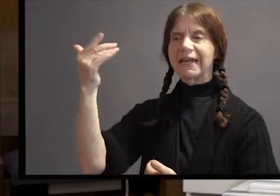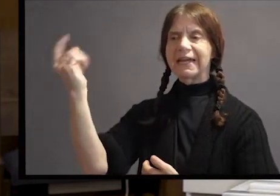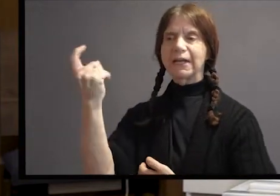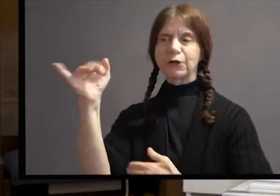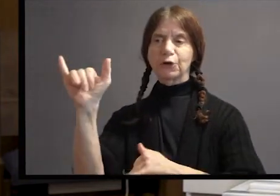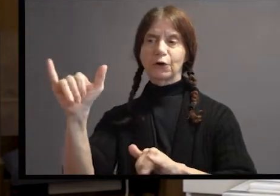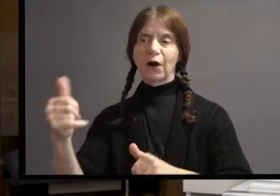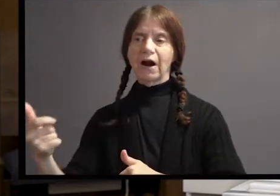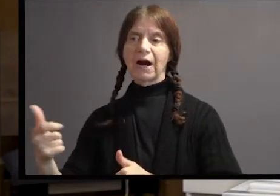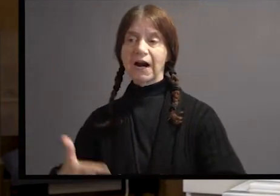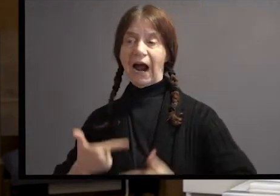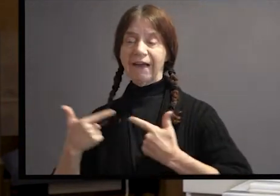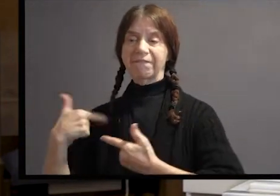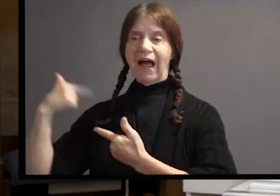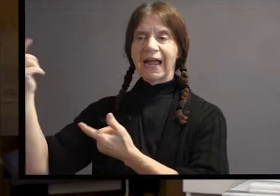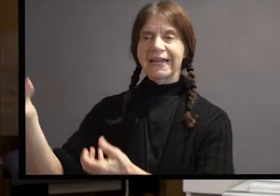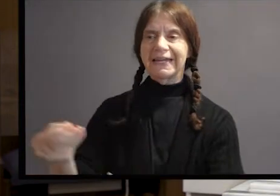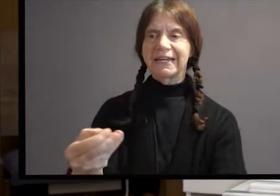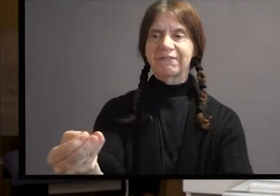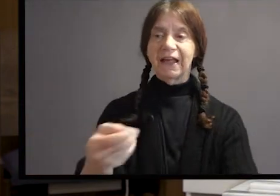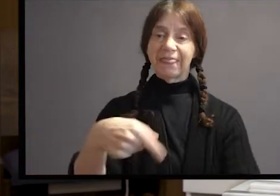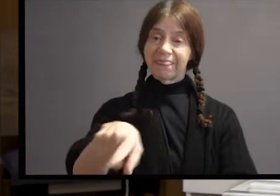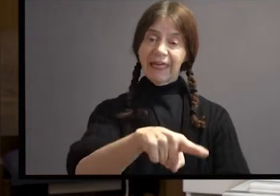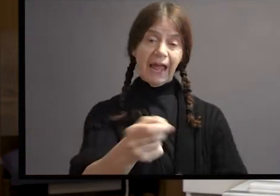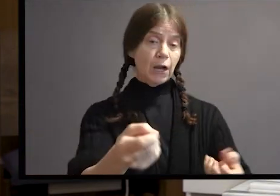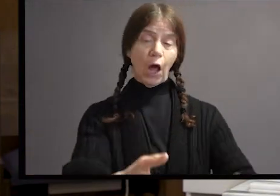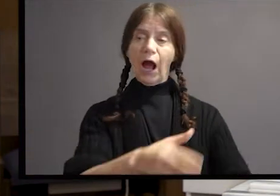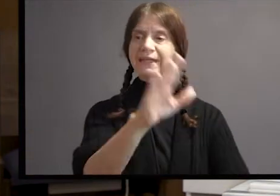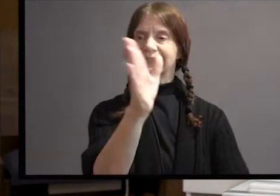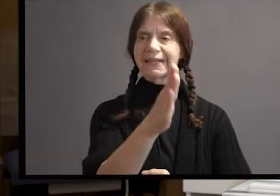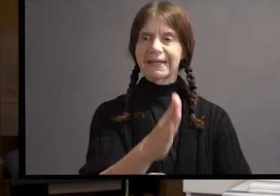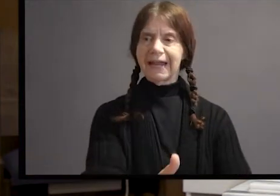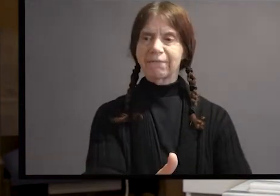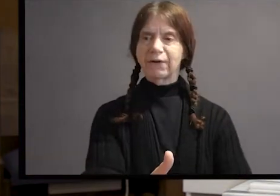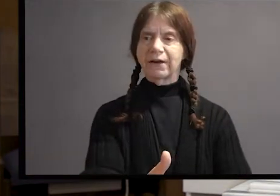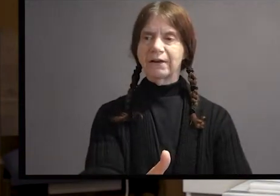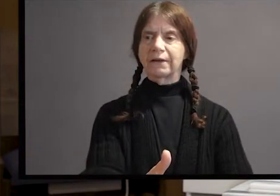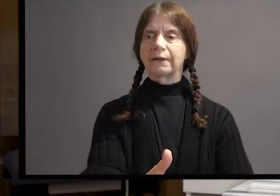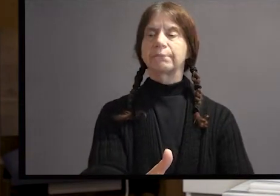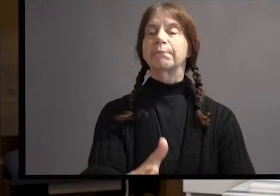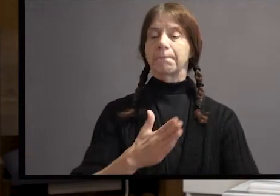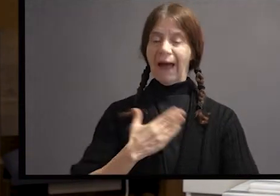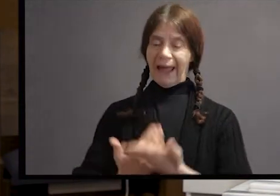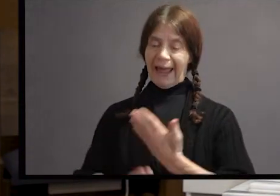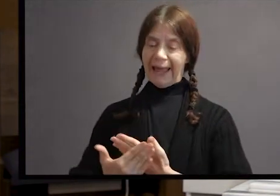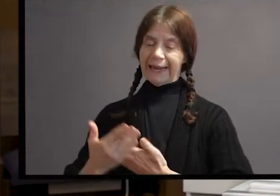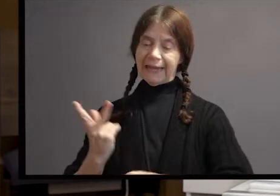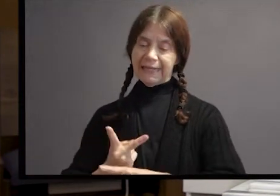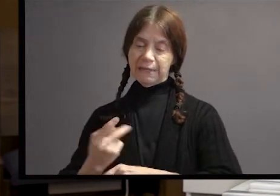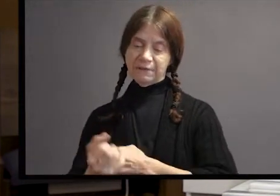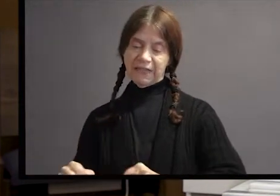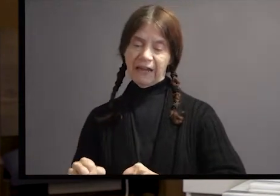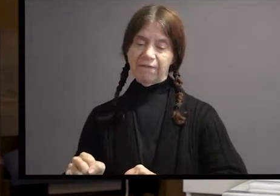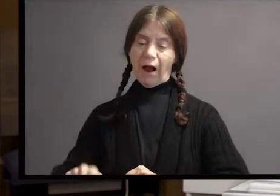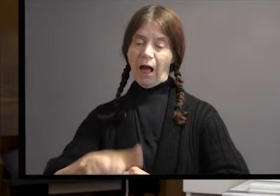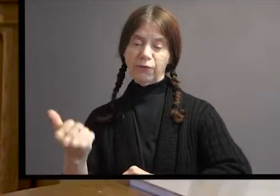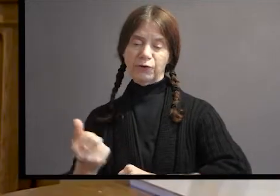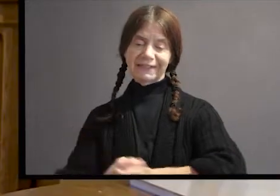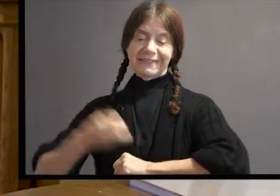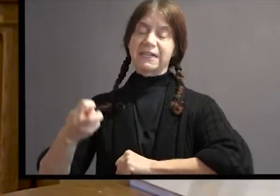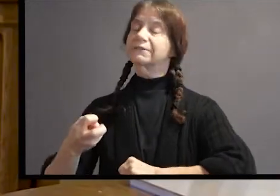eternal life, and they shall never perish, and no one shall snatch them out of my hand."